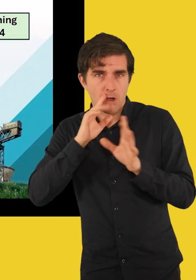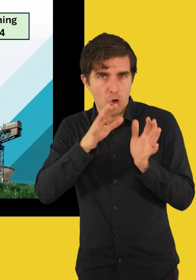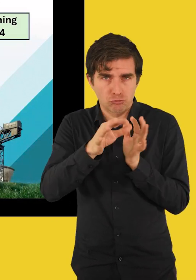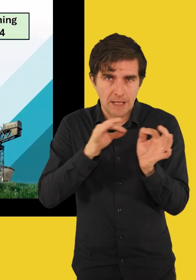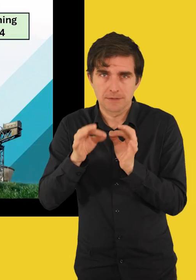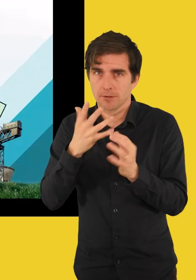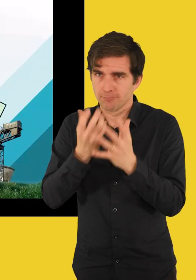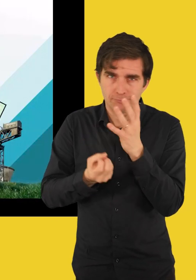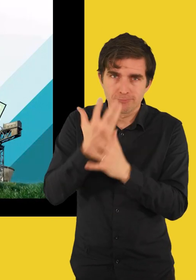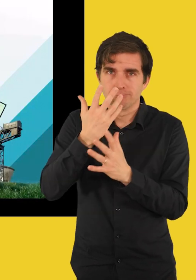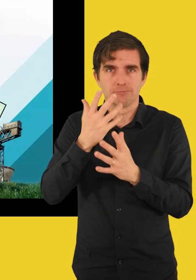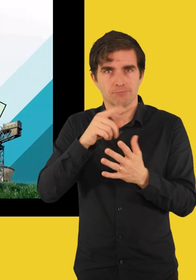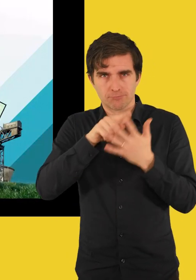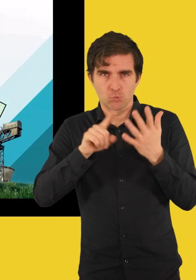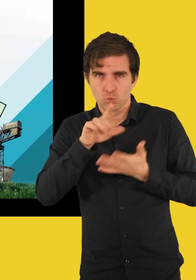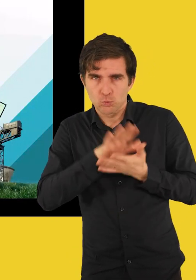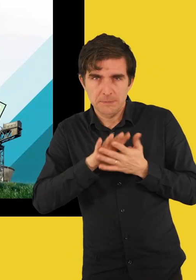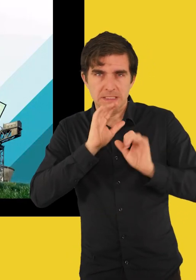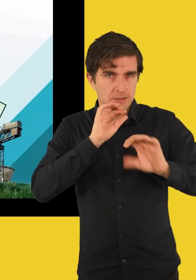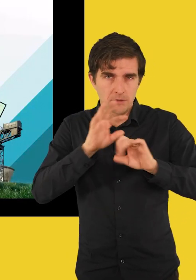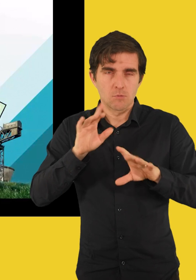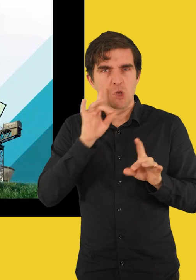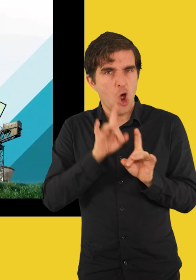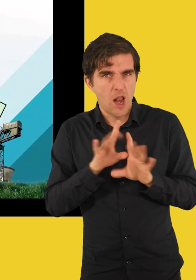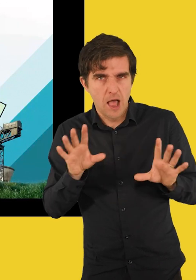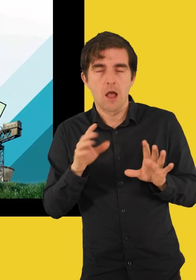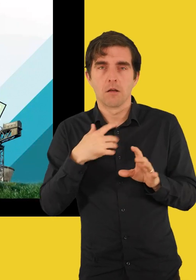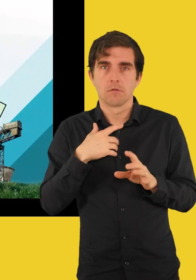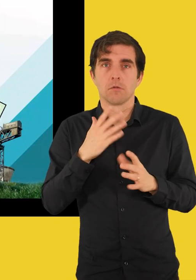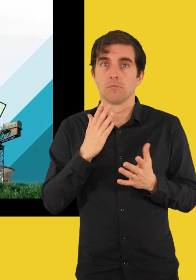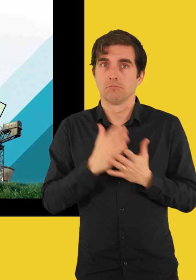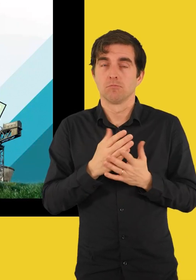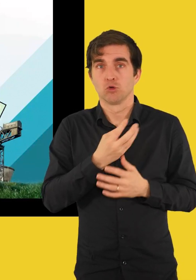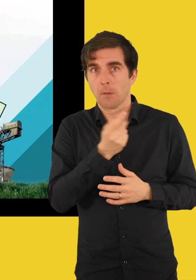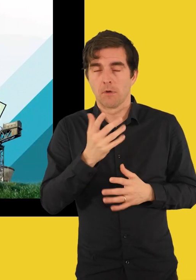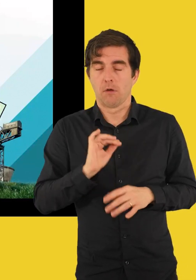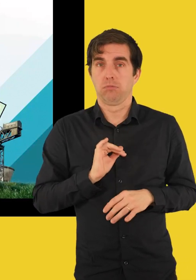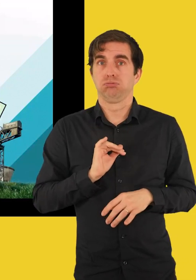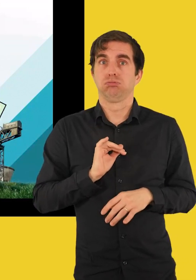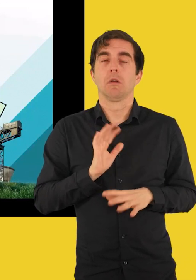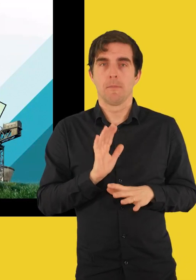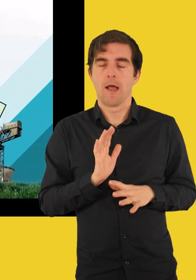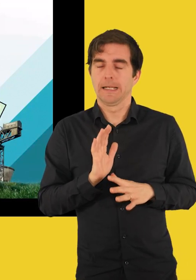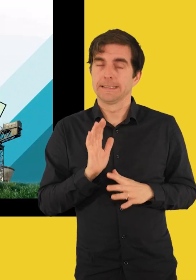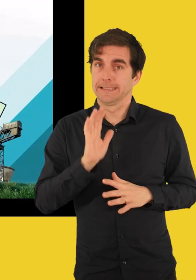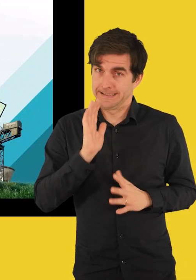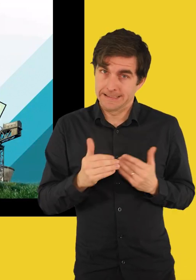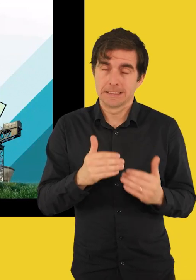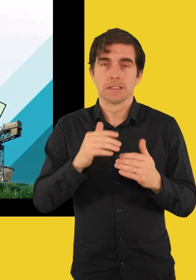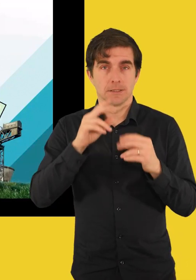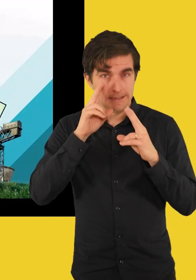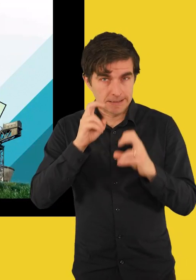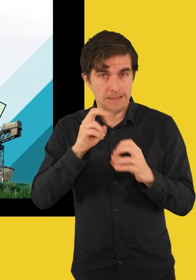different strategies to the thriving definitions. It looks like something like this, which is pretty horrifying as a starting point, but you can dive into